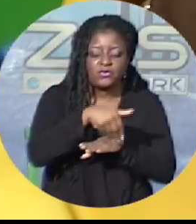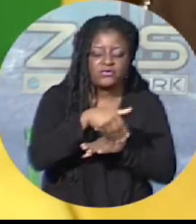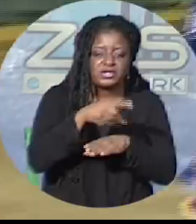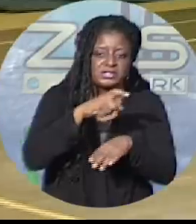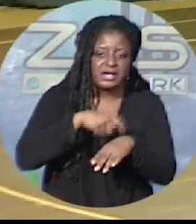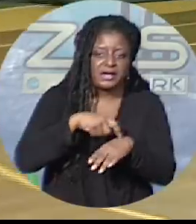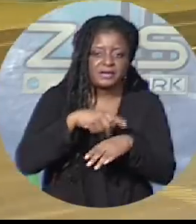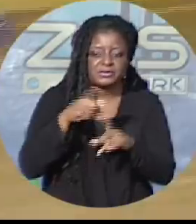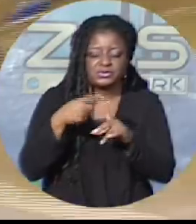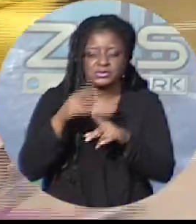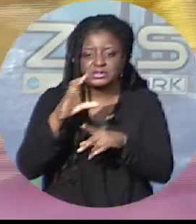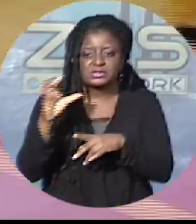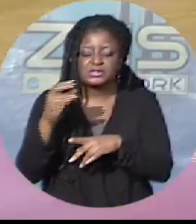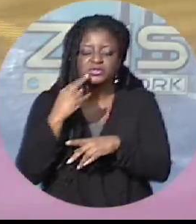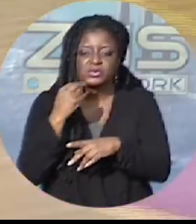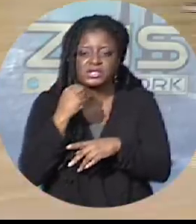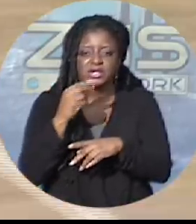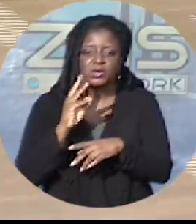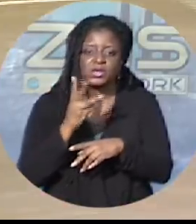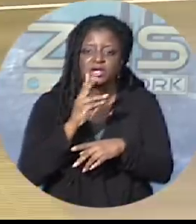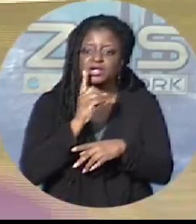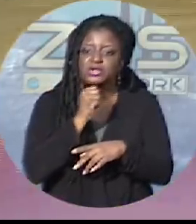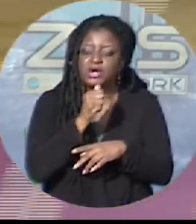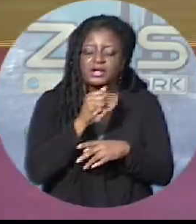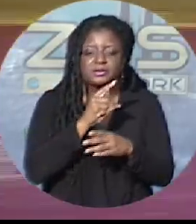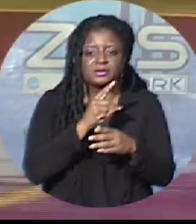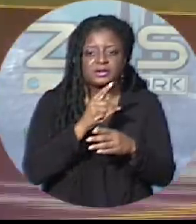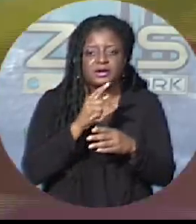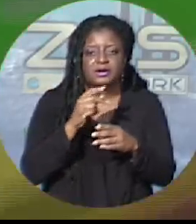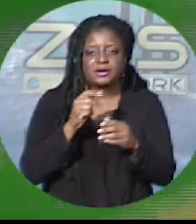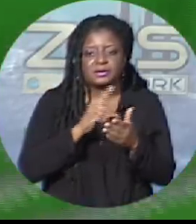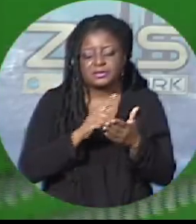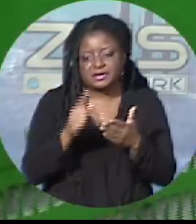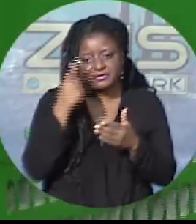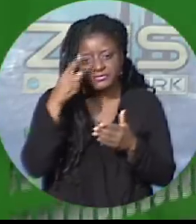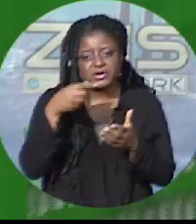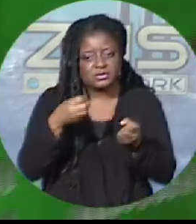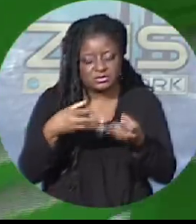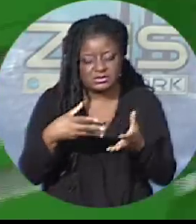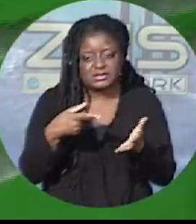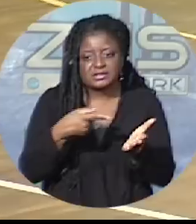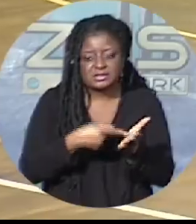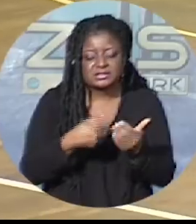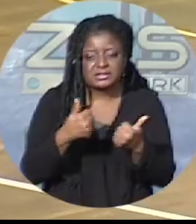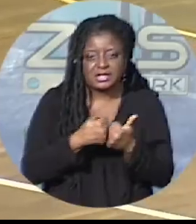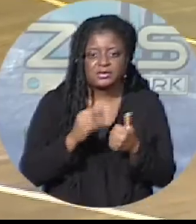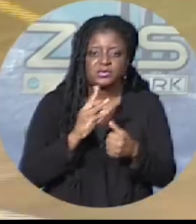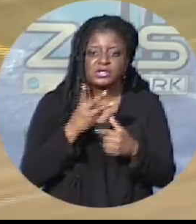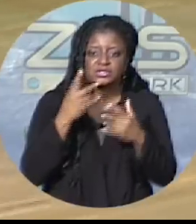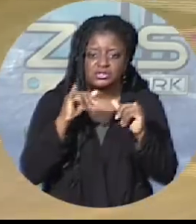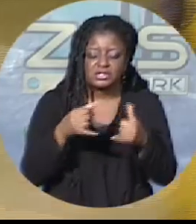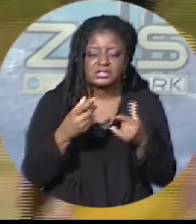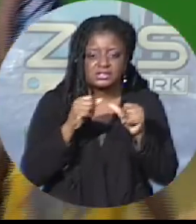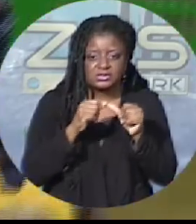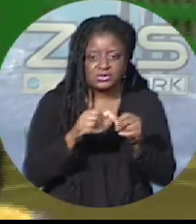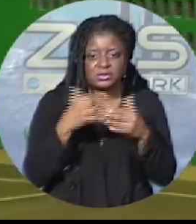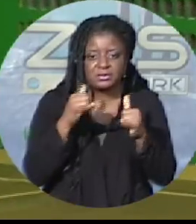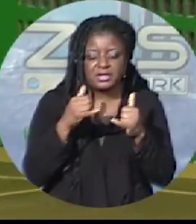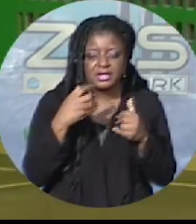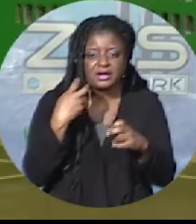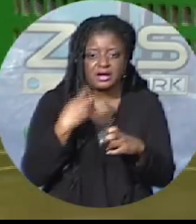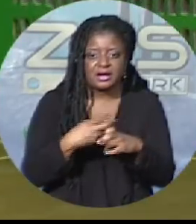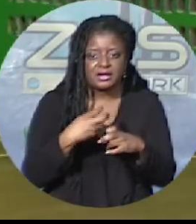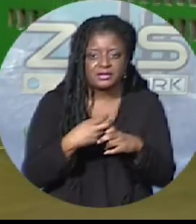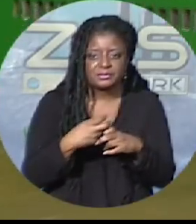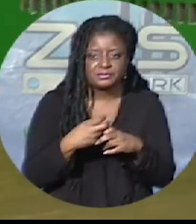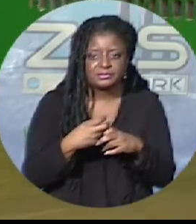lose this game, you know. Definitely like how the guys executed, even though we could do a much better job, and we just got to, you know, continue to play hard. I can't tell you how many lead changes it had.